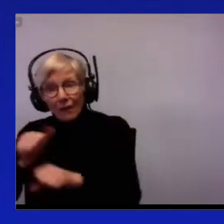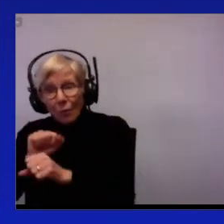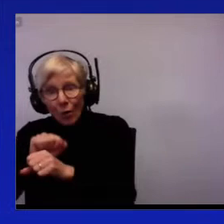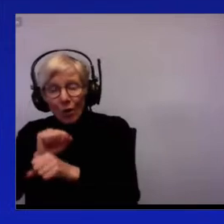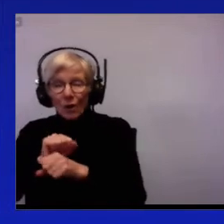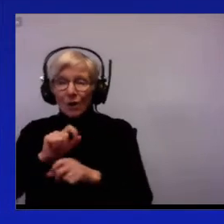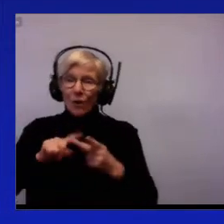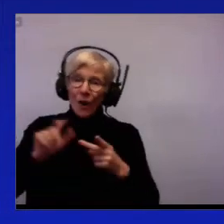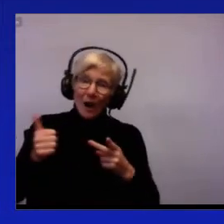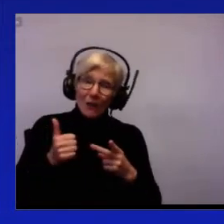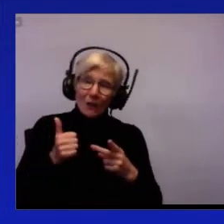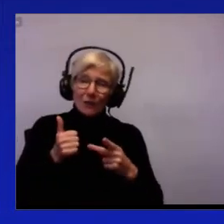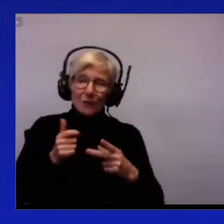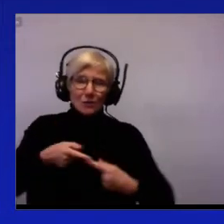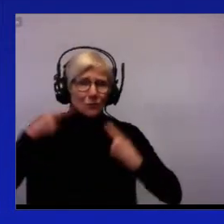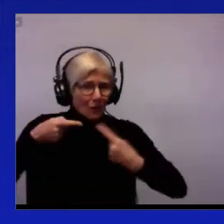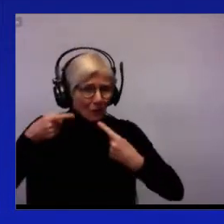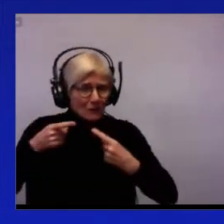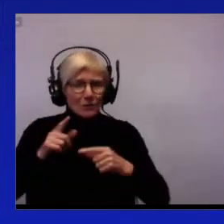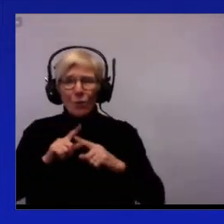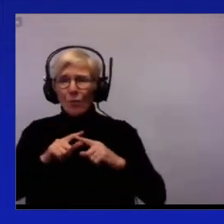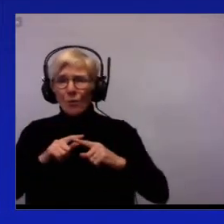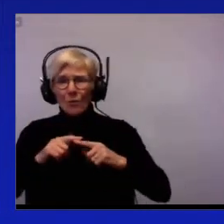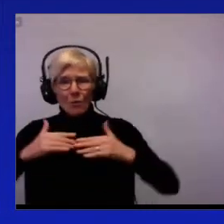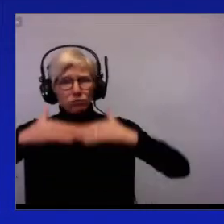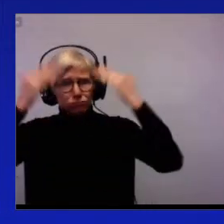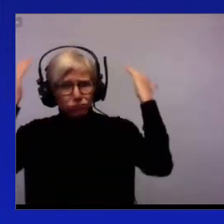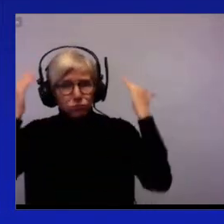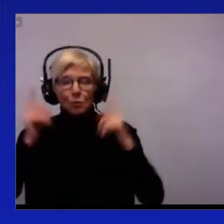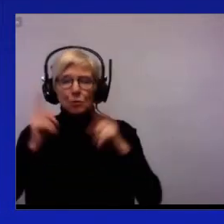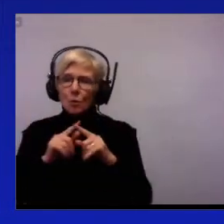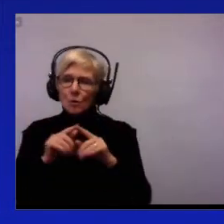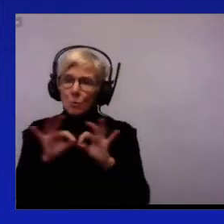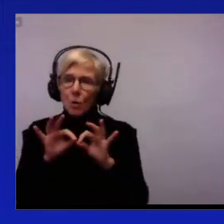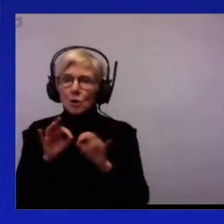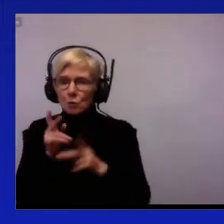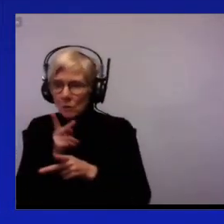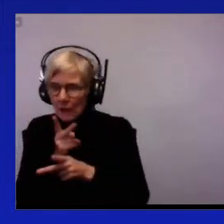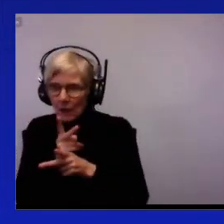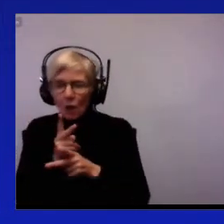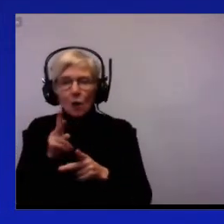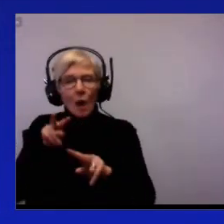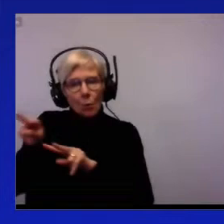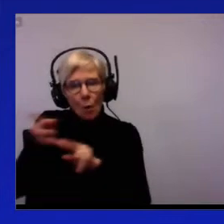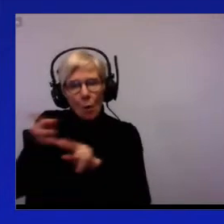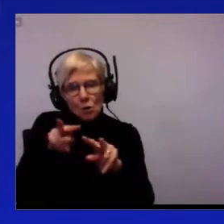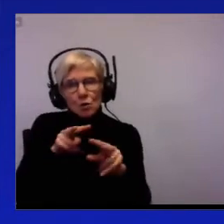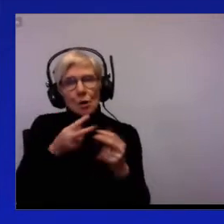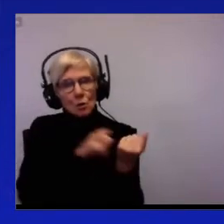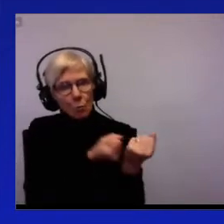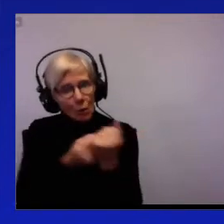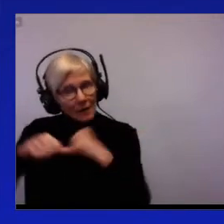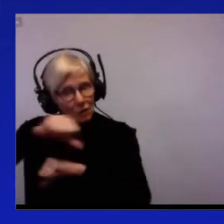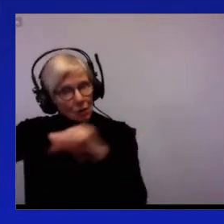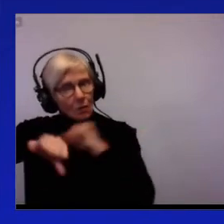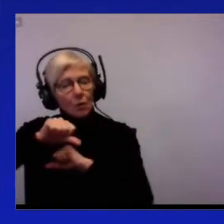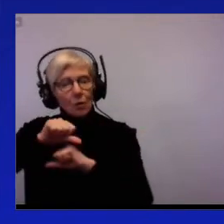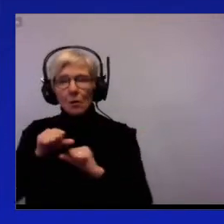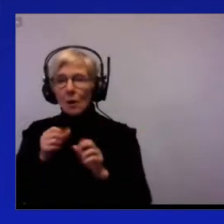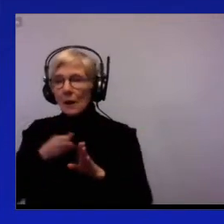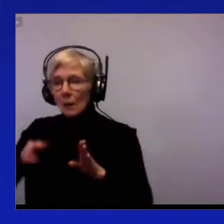challenges. And so, we need to keep an eye on our neighbors, on our friends and family, and pay attention